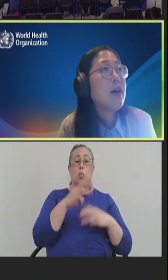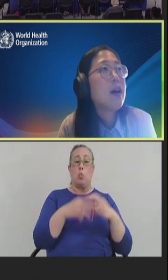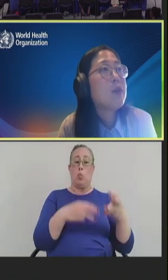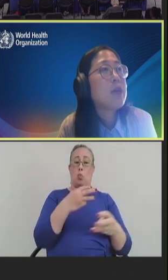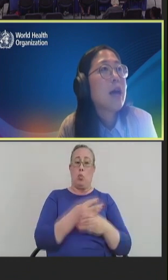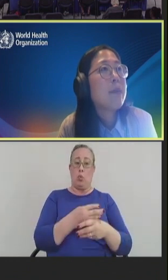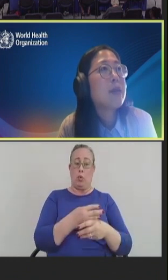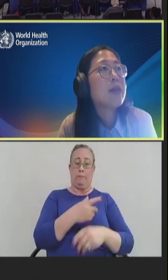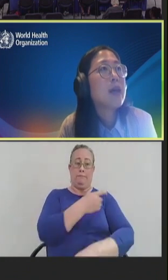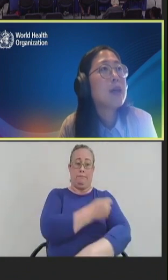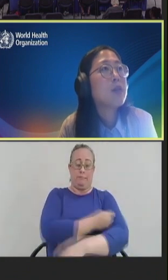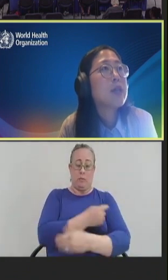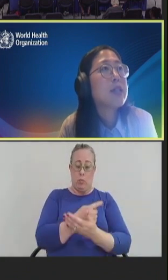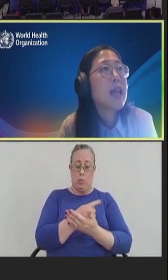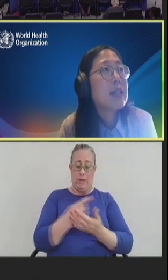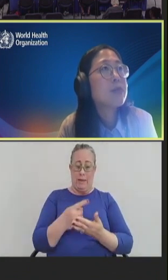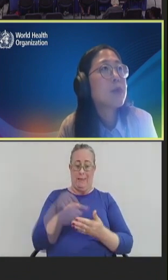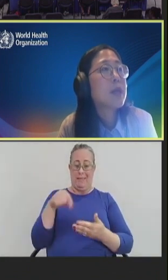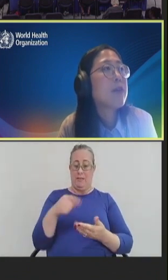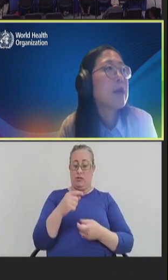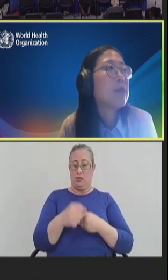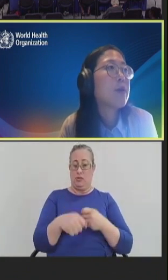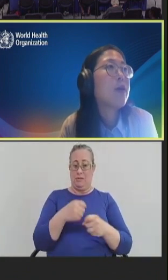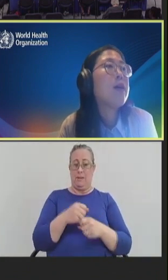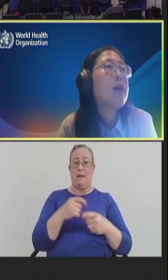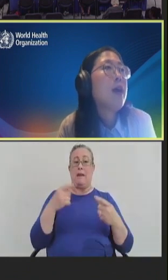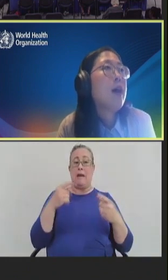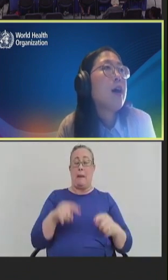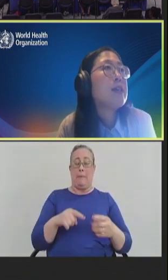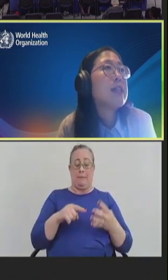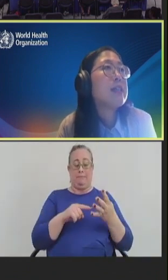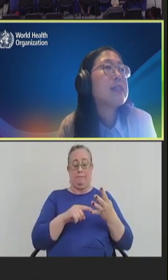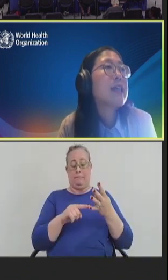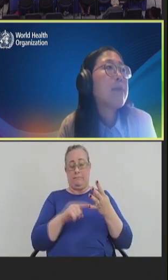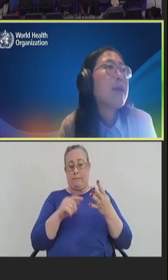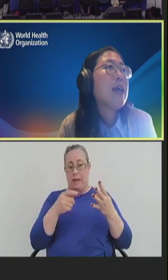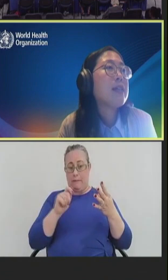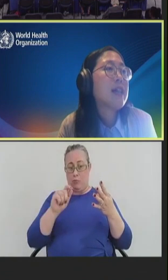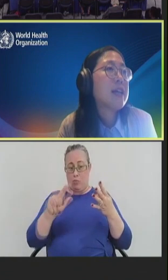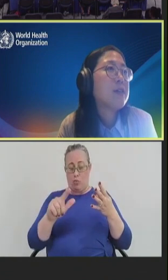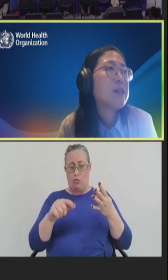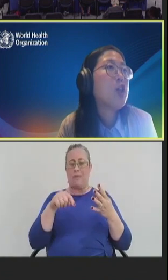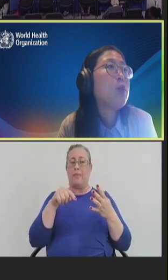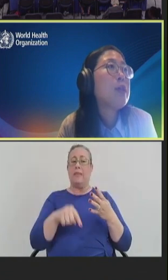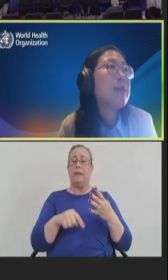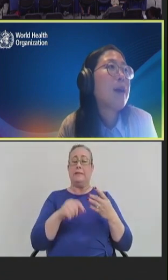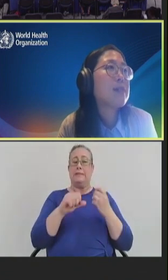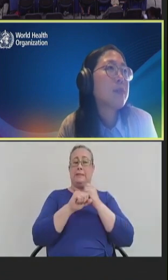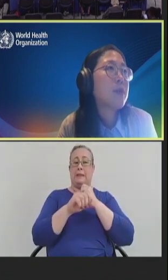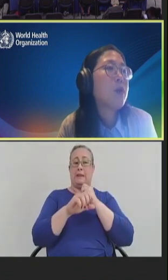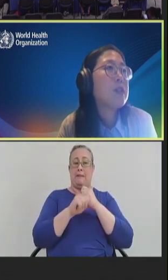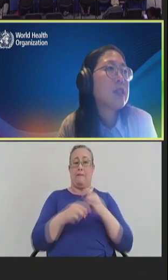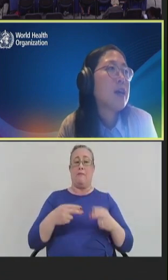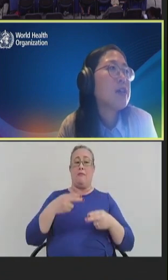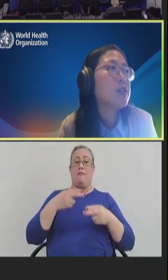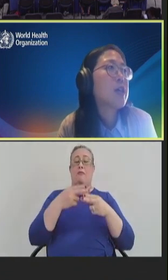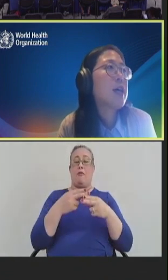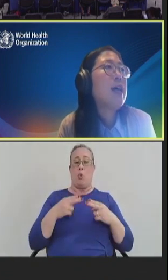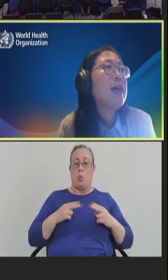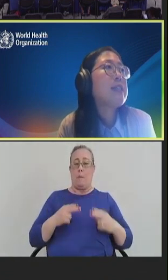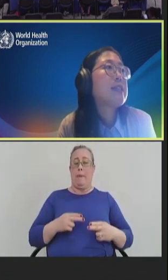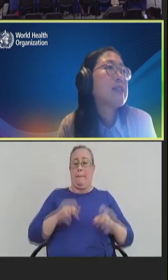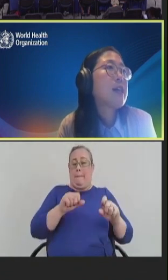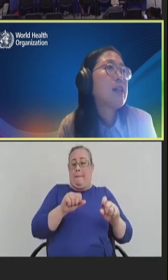year, which happened during the last week of April, this campaign titled Humanly Possible was